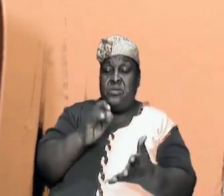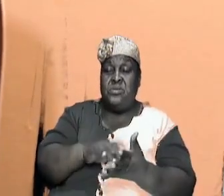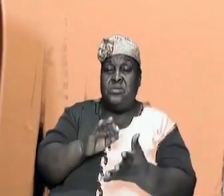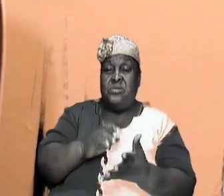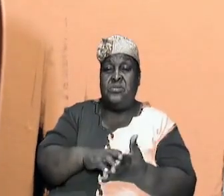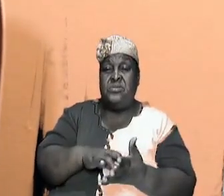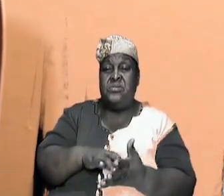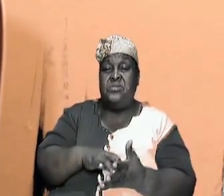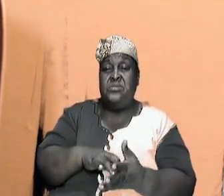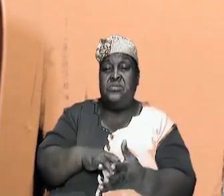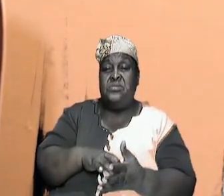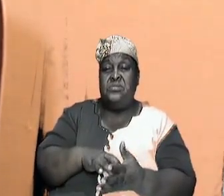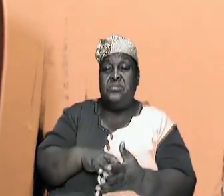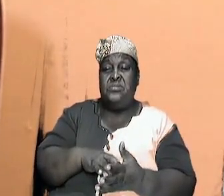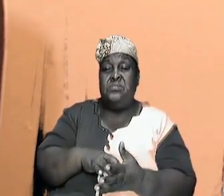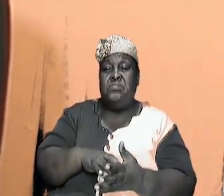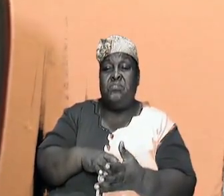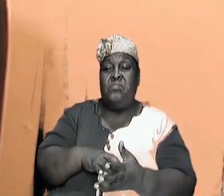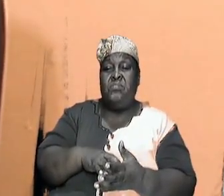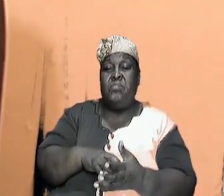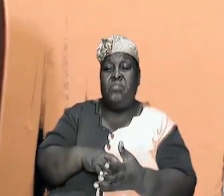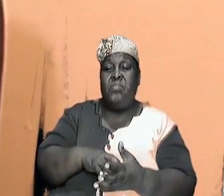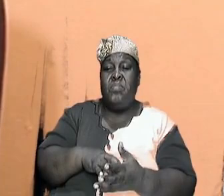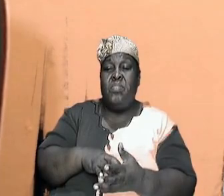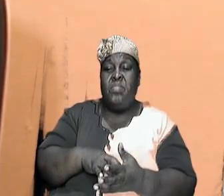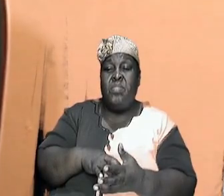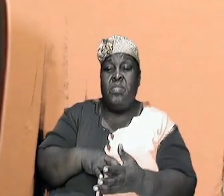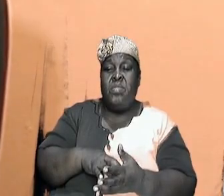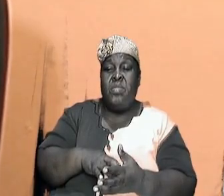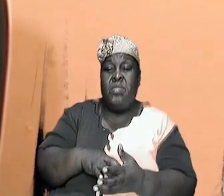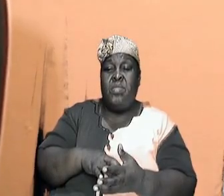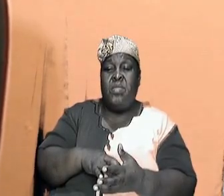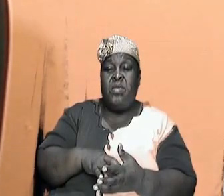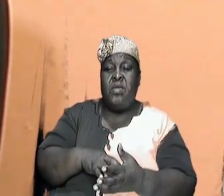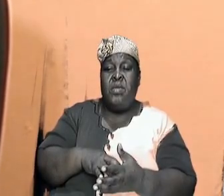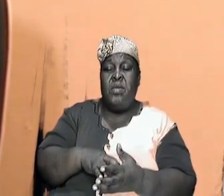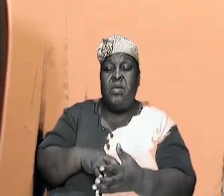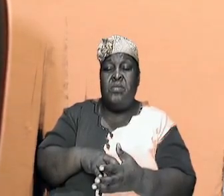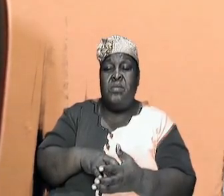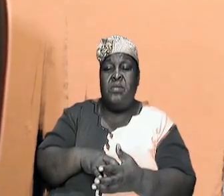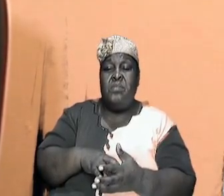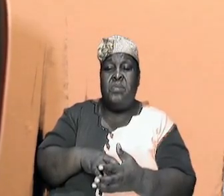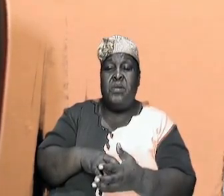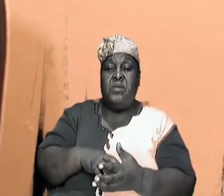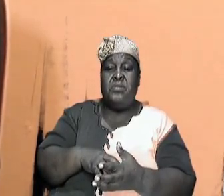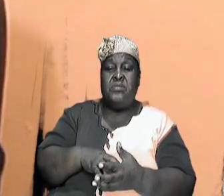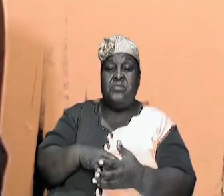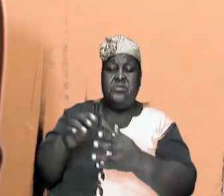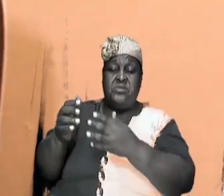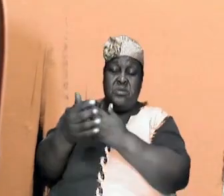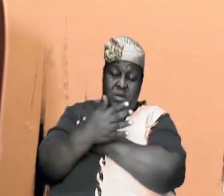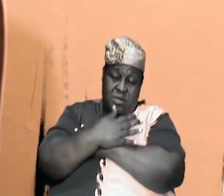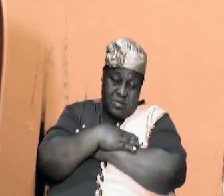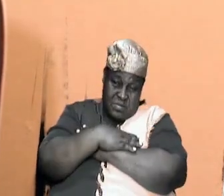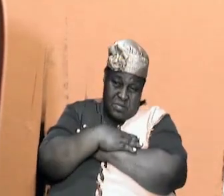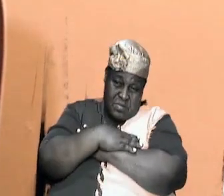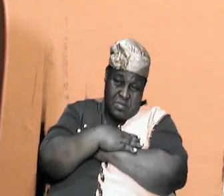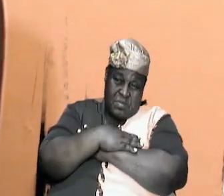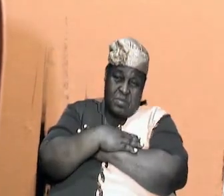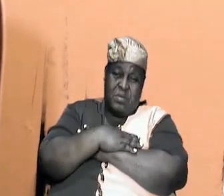look at, you know, his passion, the week of his passion. You know, so, you know, it should be